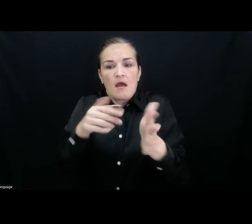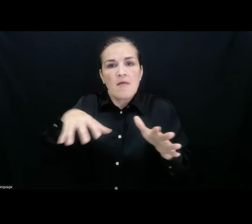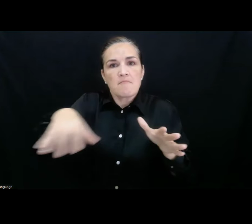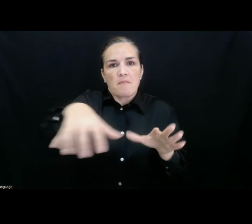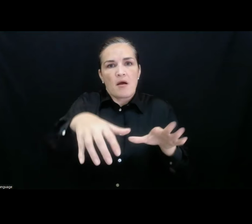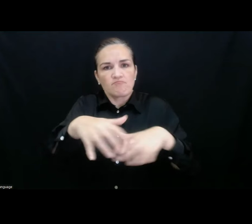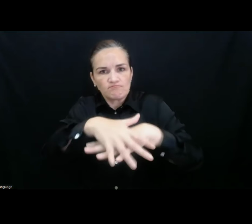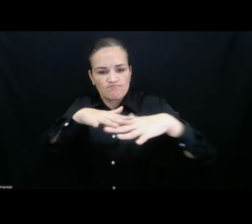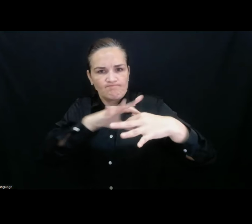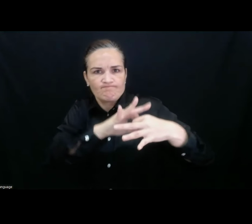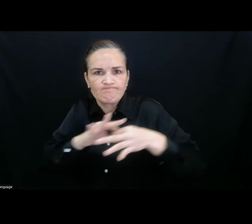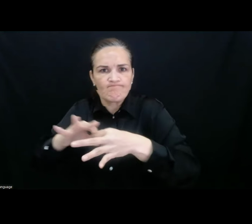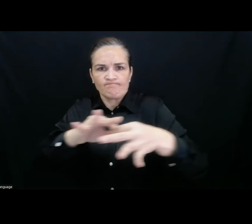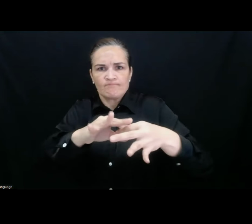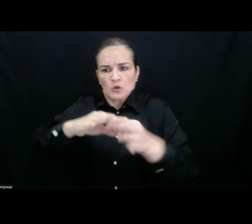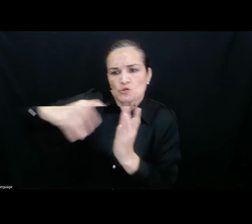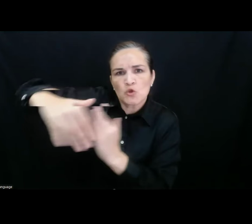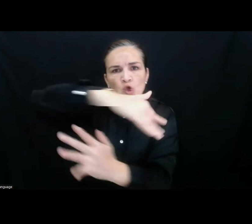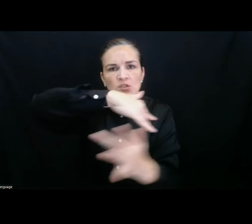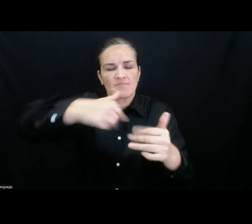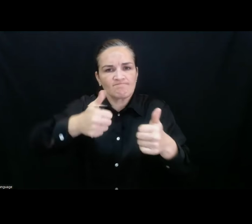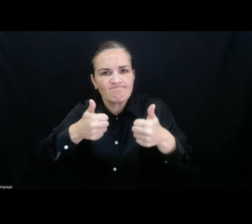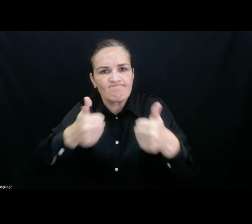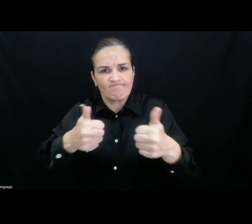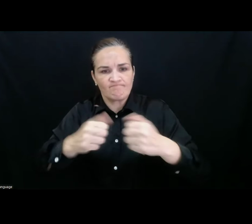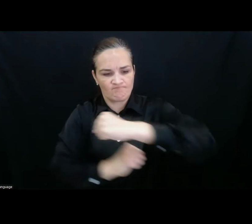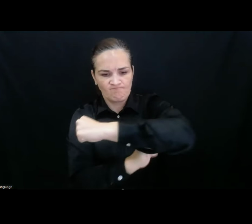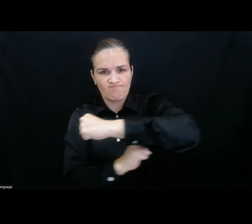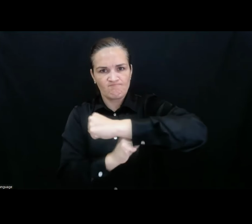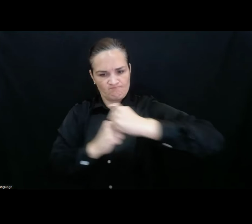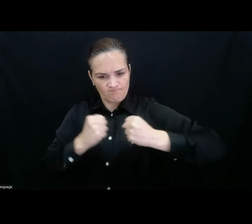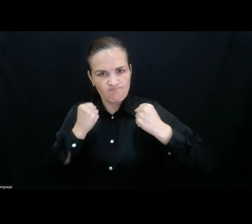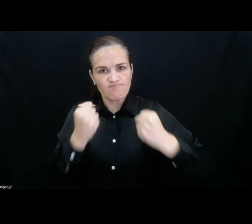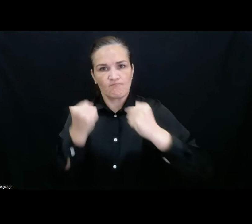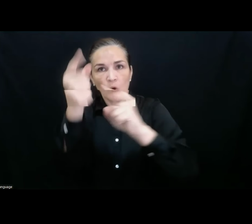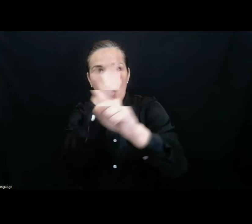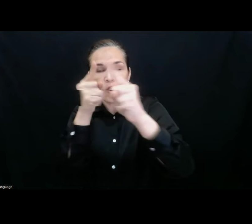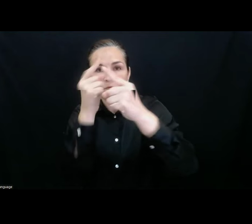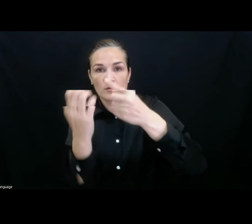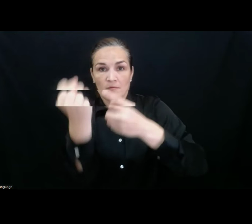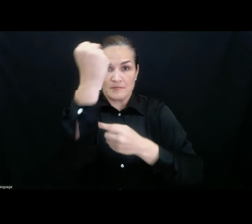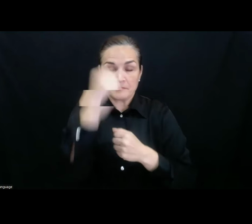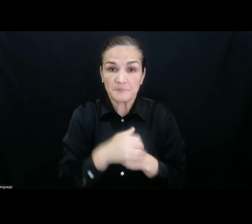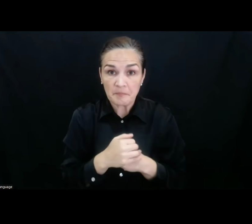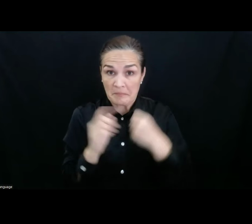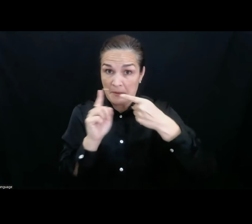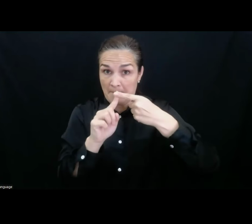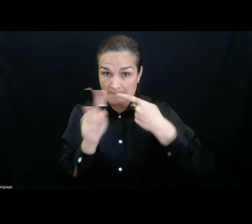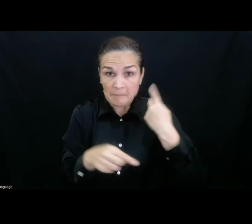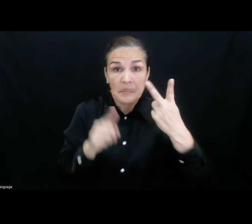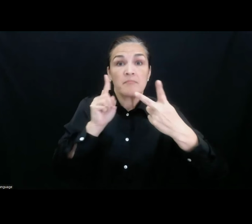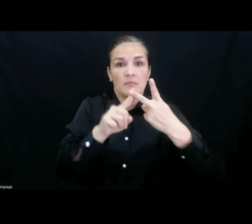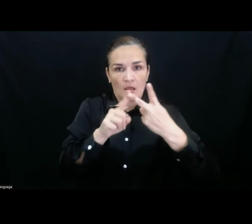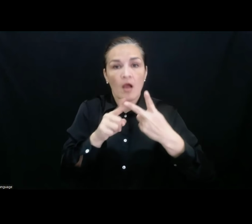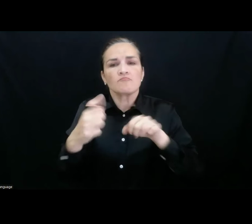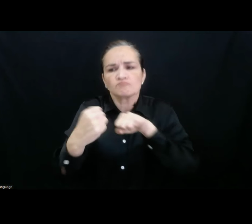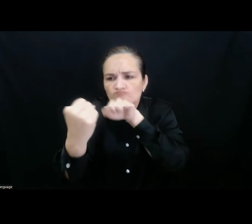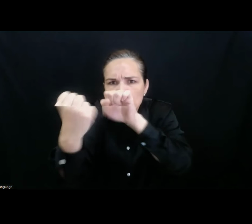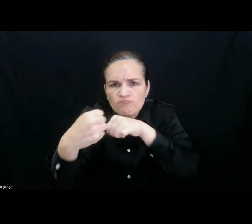across society, shared understanding of the critical gaps. Number two, we generated consensus of what are